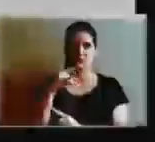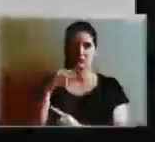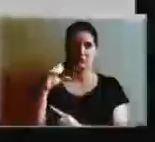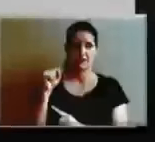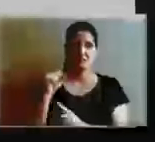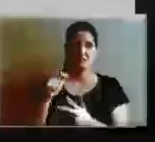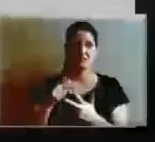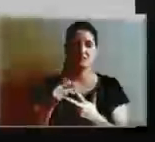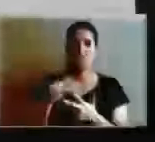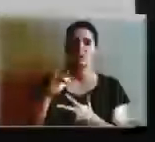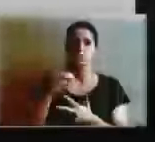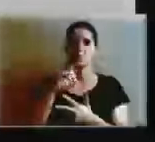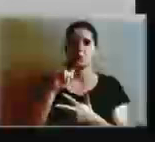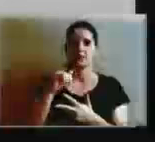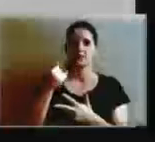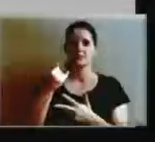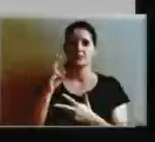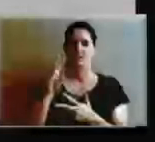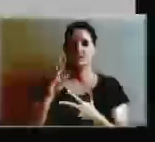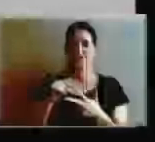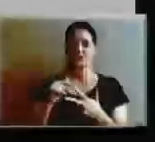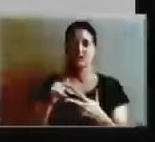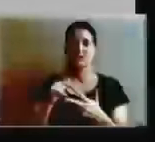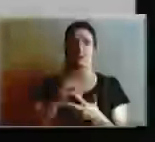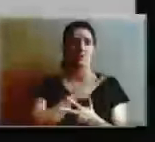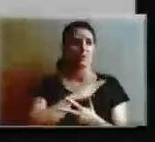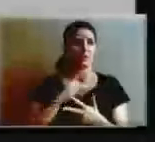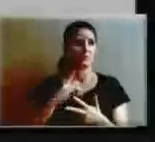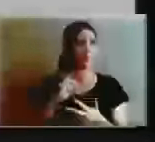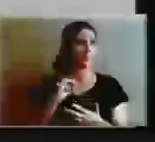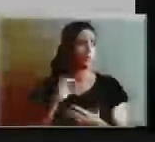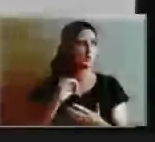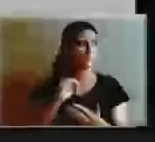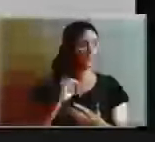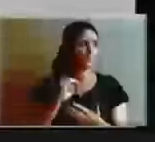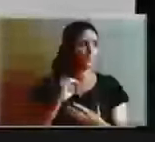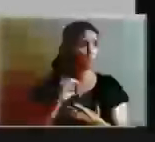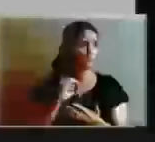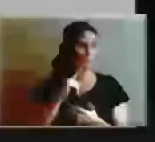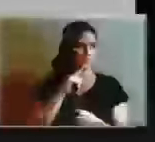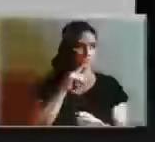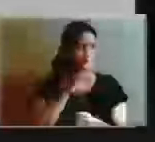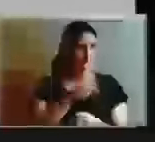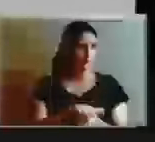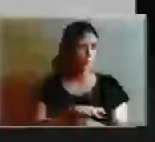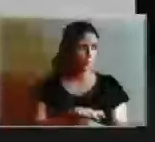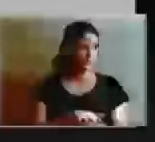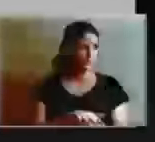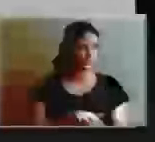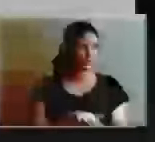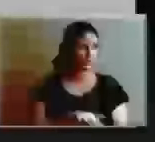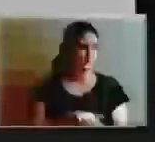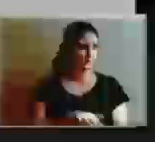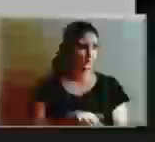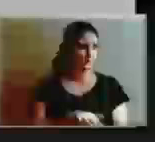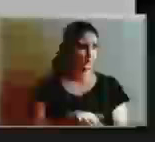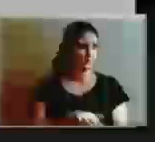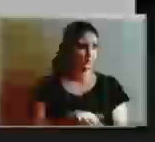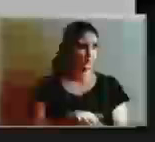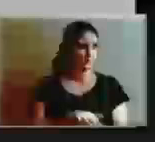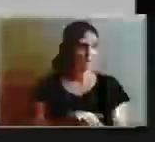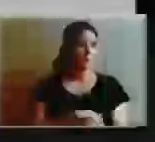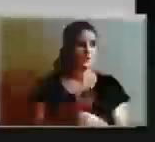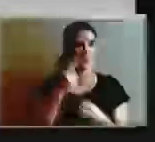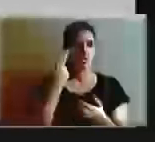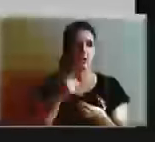July 17th, the board actually approved contracts and memorandums of agreement with our